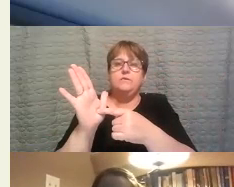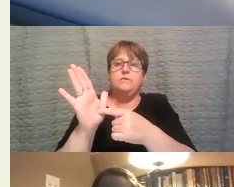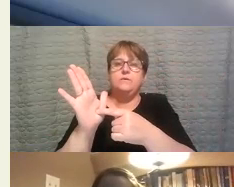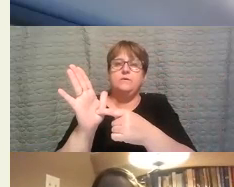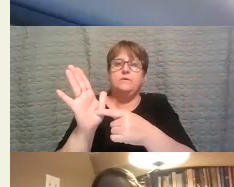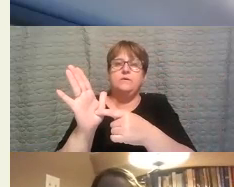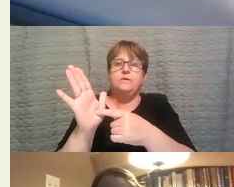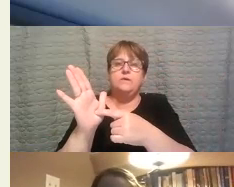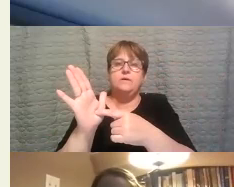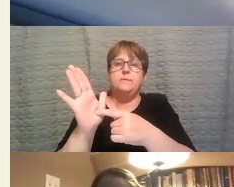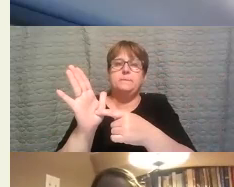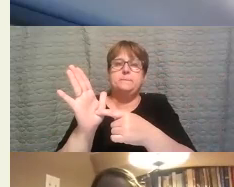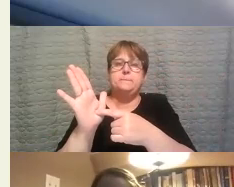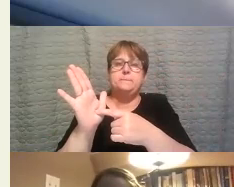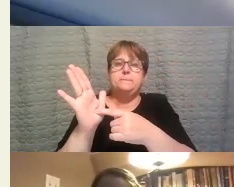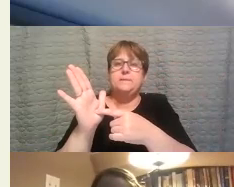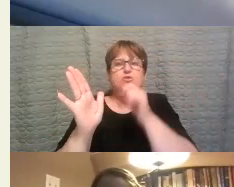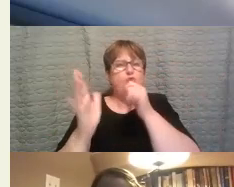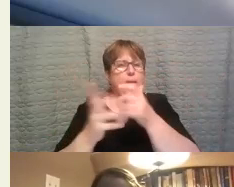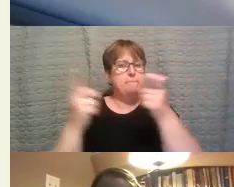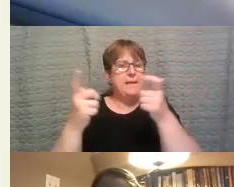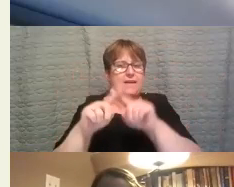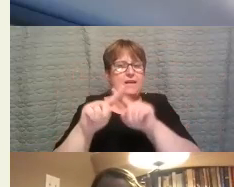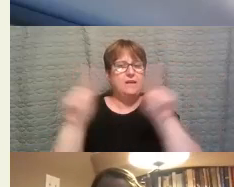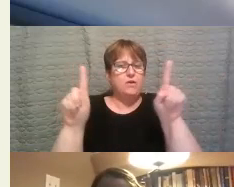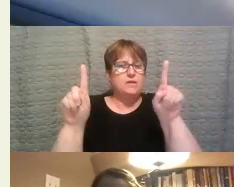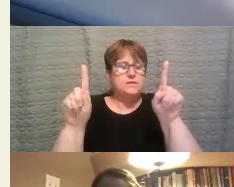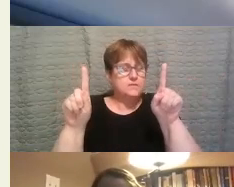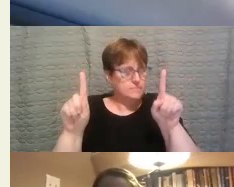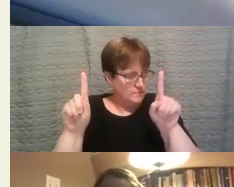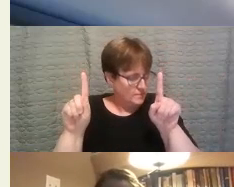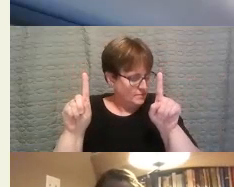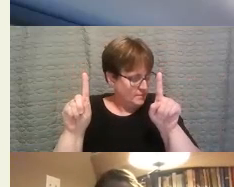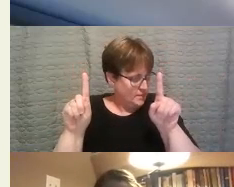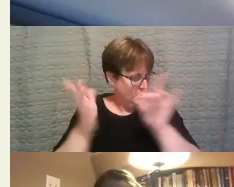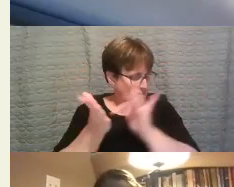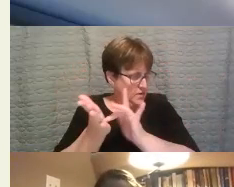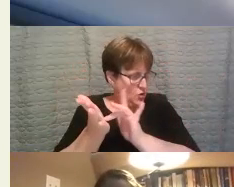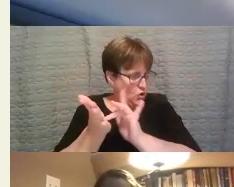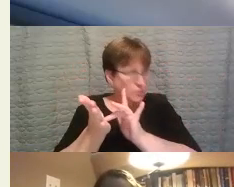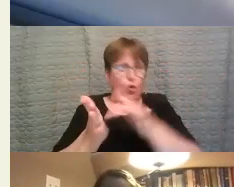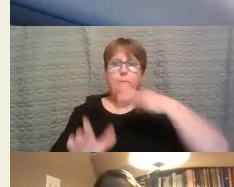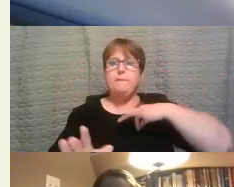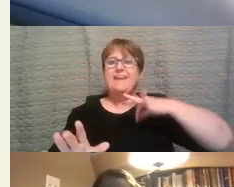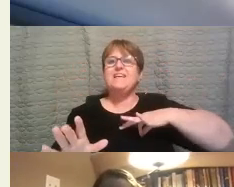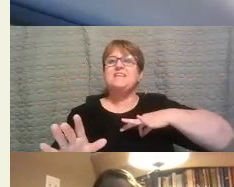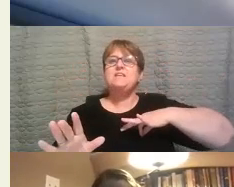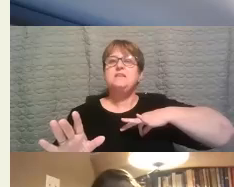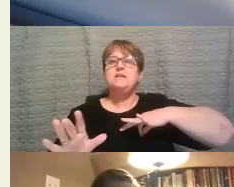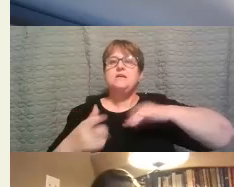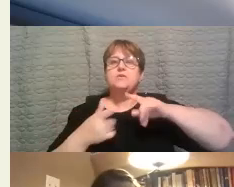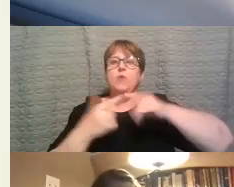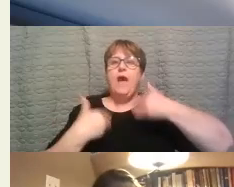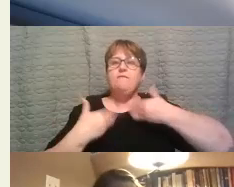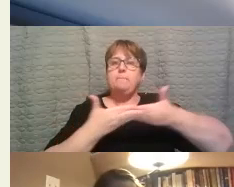not a big difference between having, I mean, medical benefits to have the